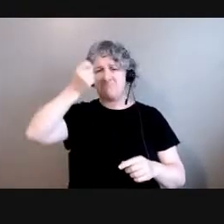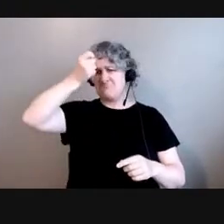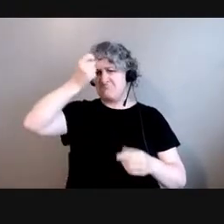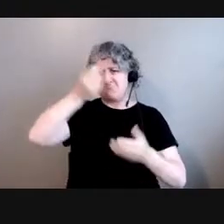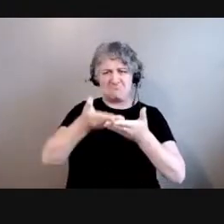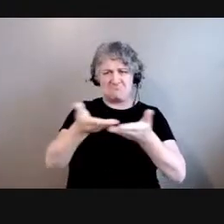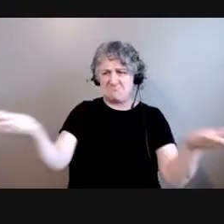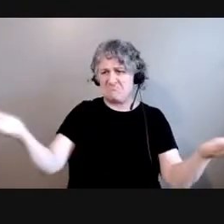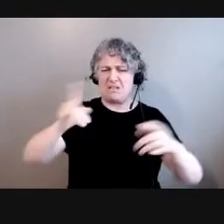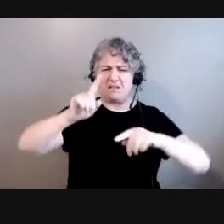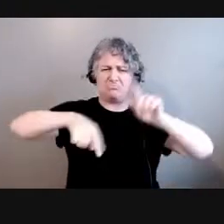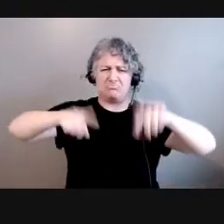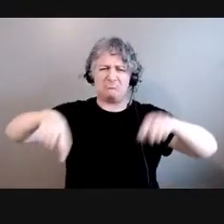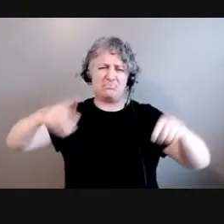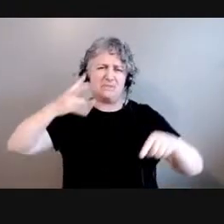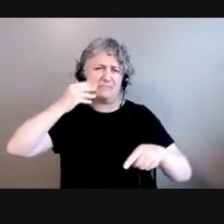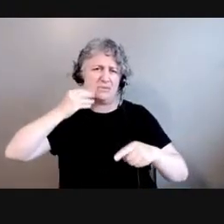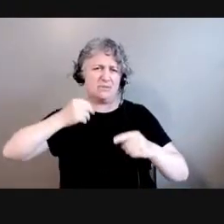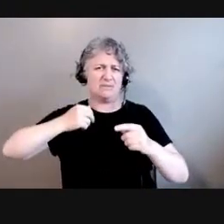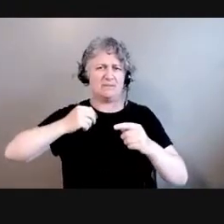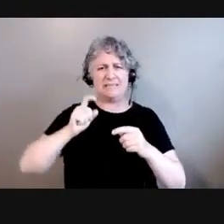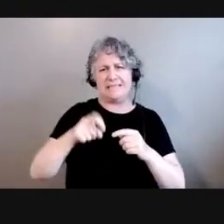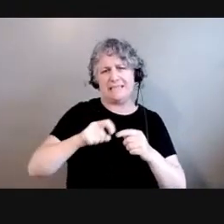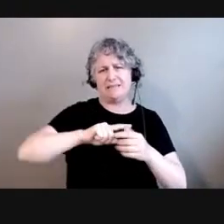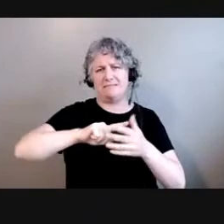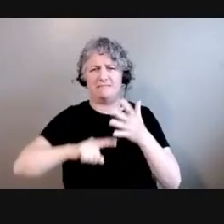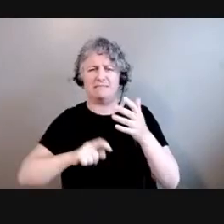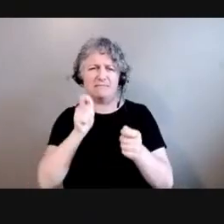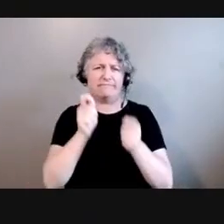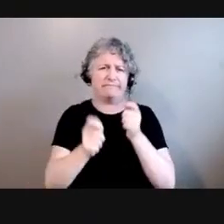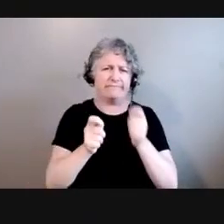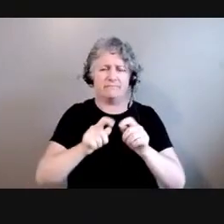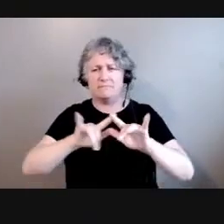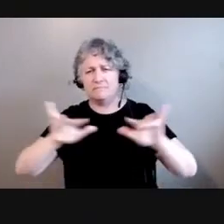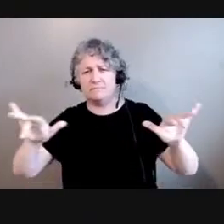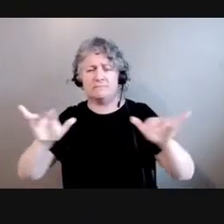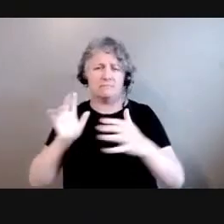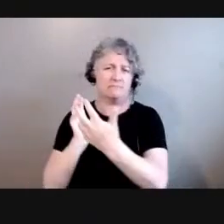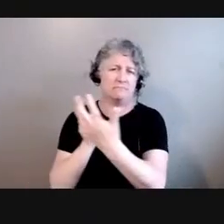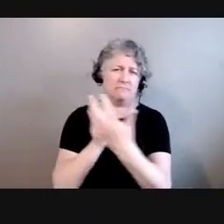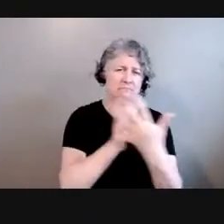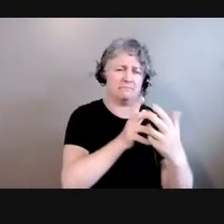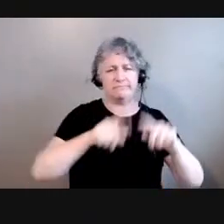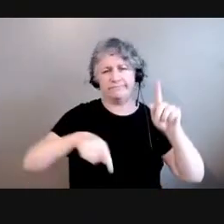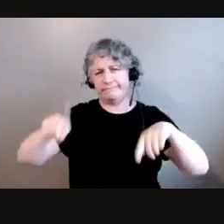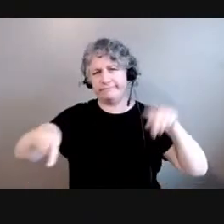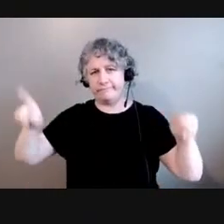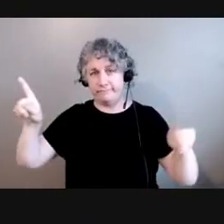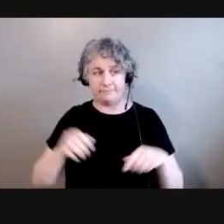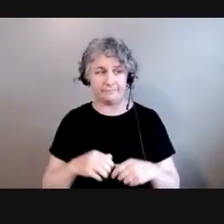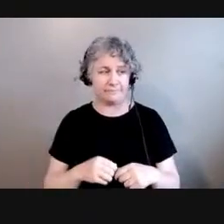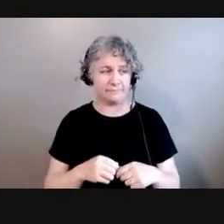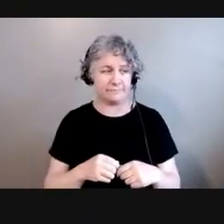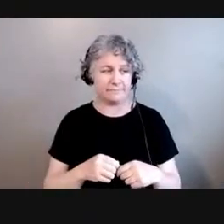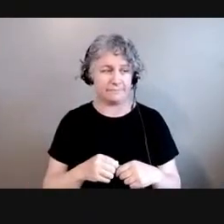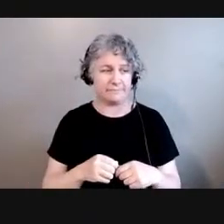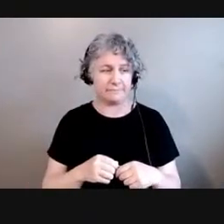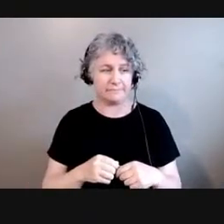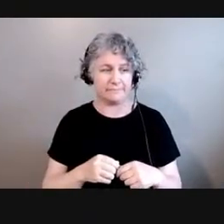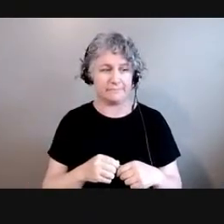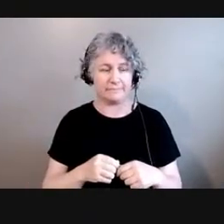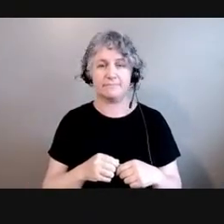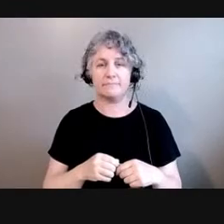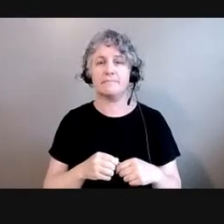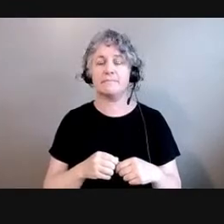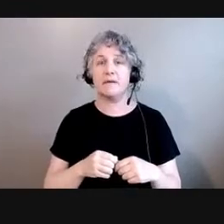interact with the park's environment and their own accessibility supports and needs. We're going to walk on a metaphorical trail